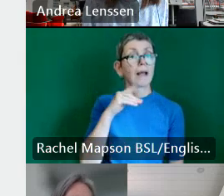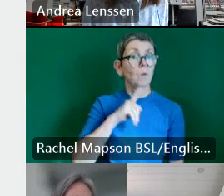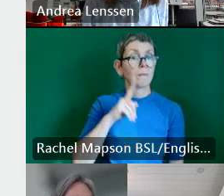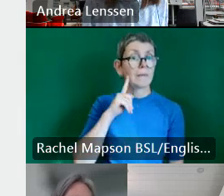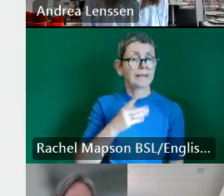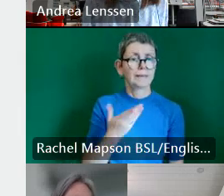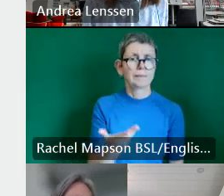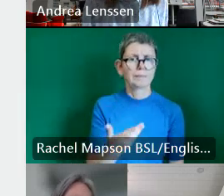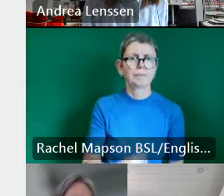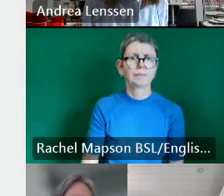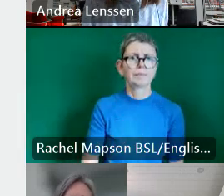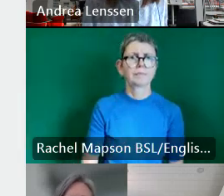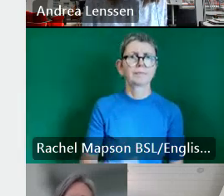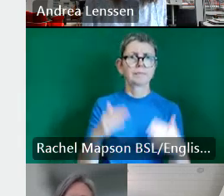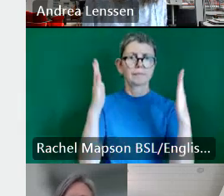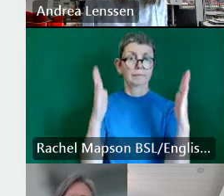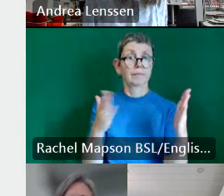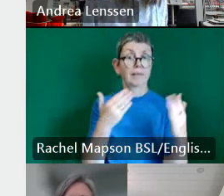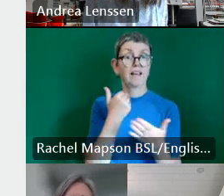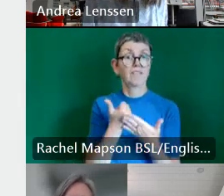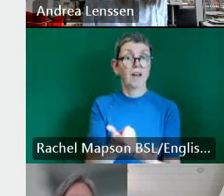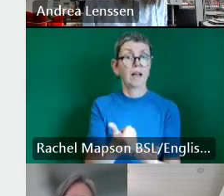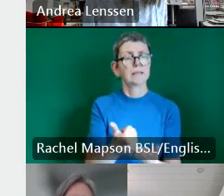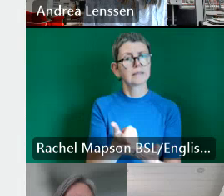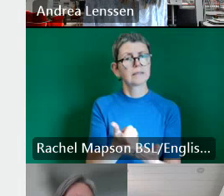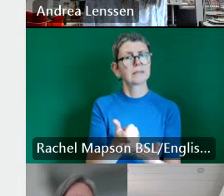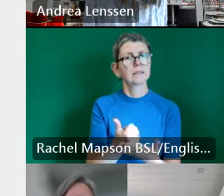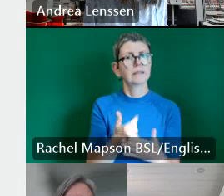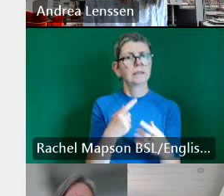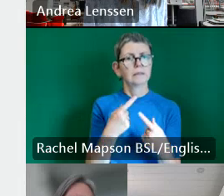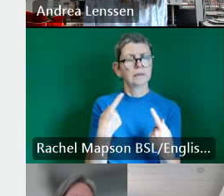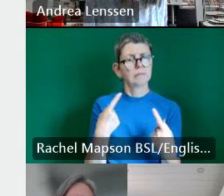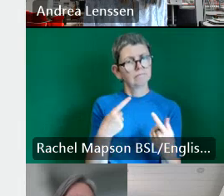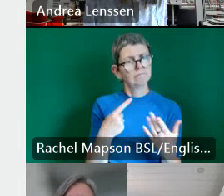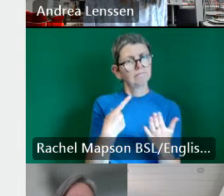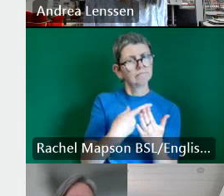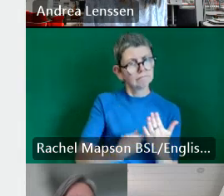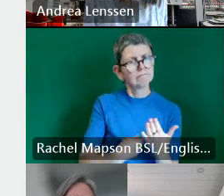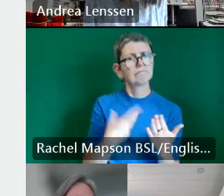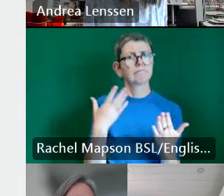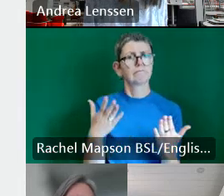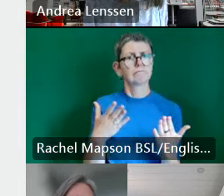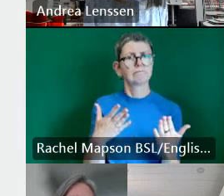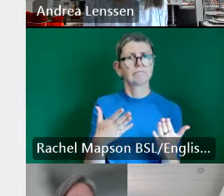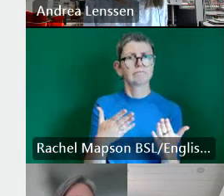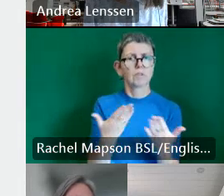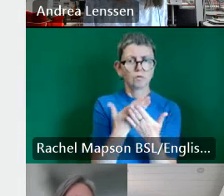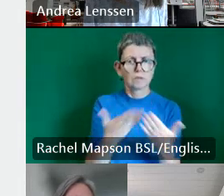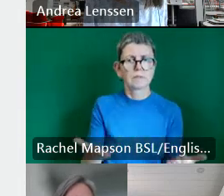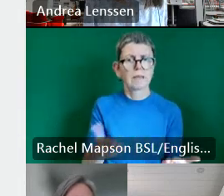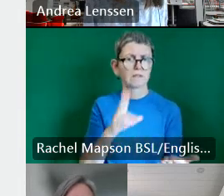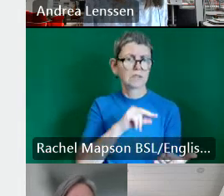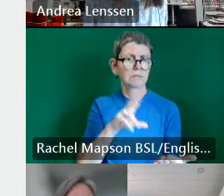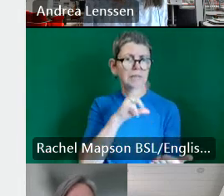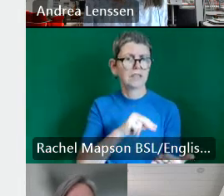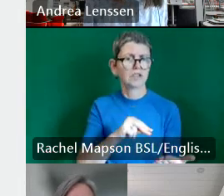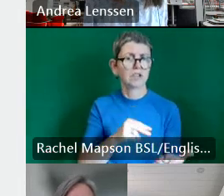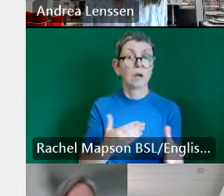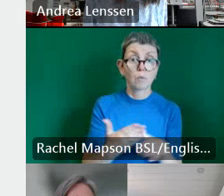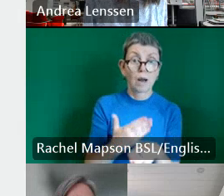limits, allow only racially respectful speech and action in workspaces, practice and prepare.